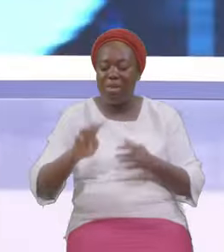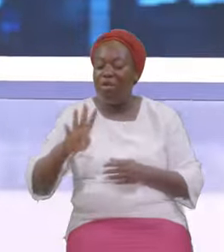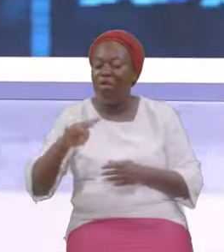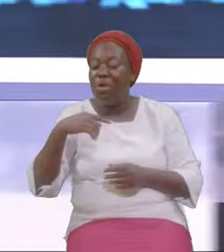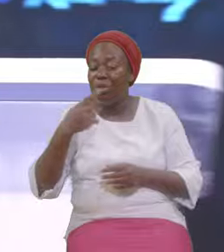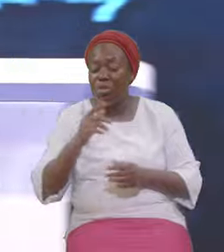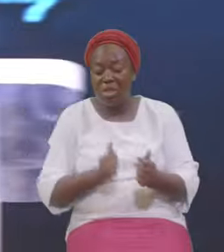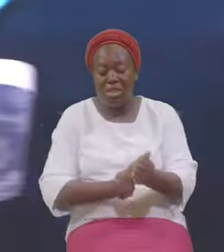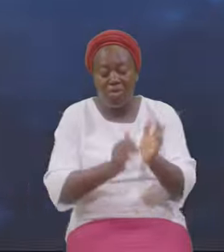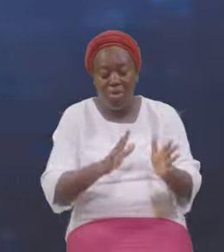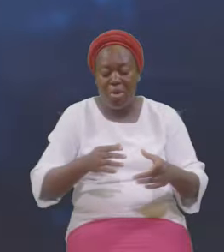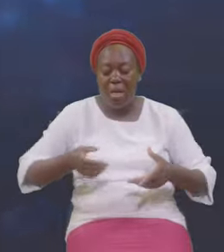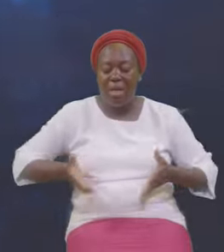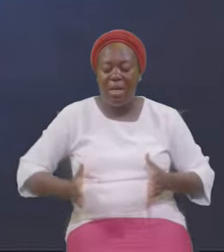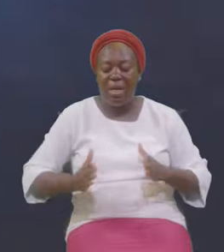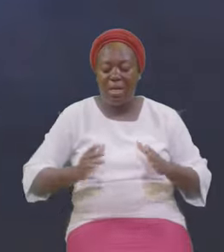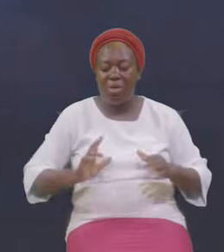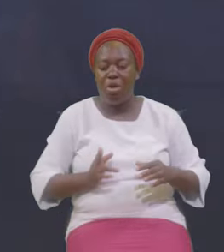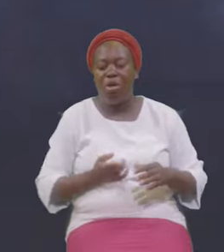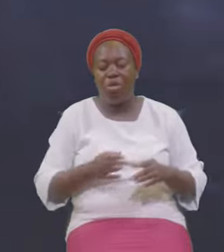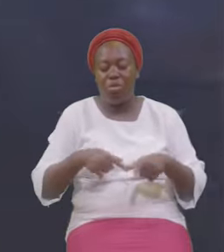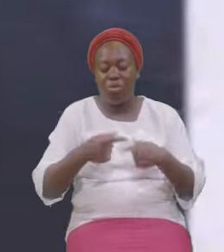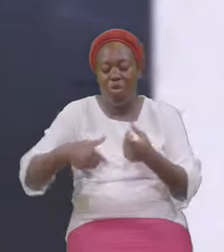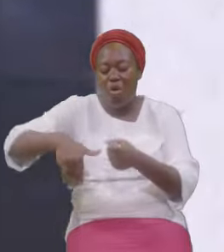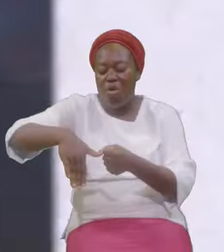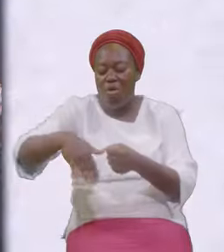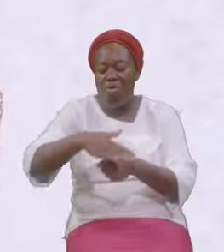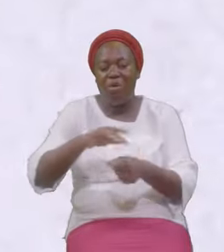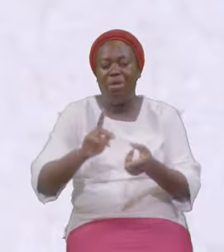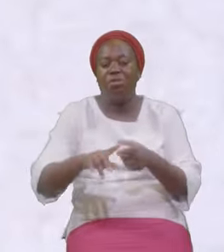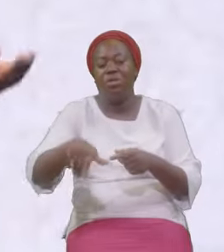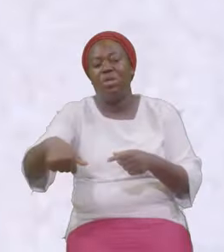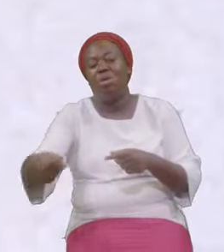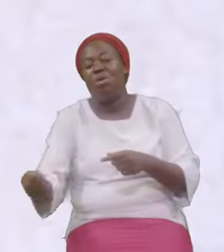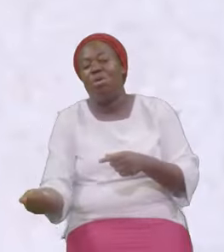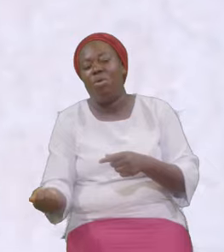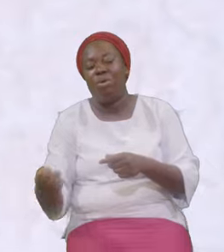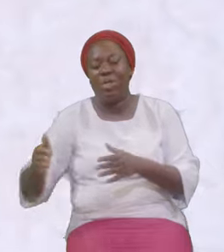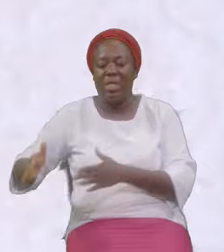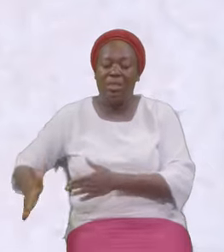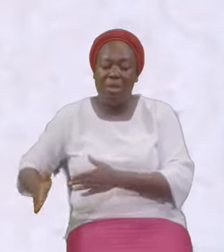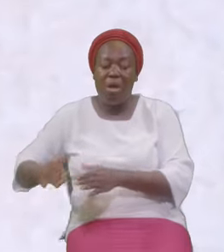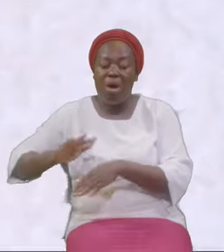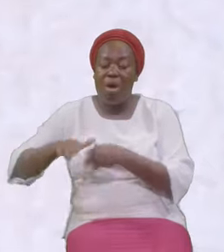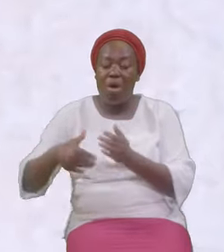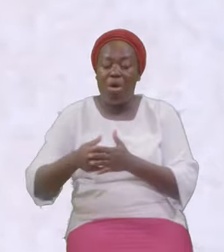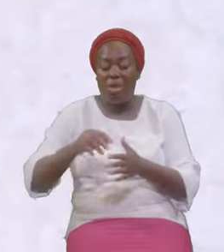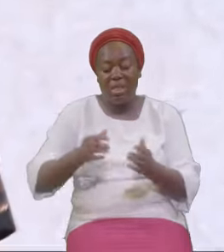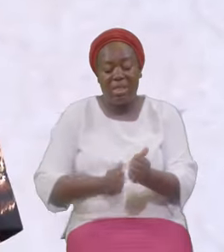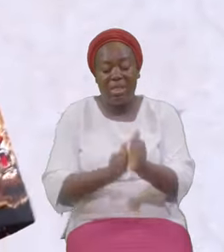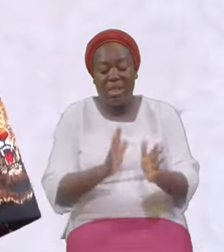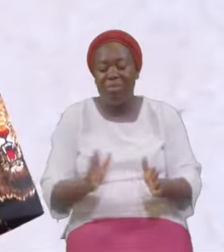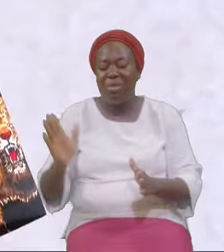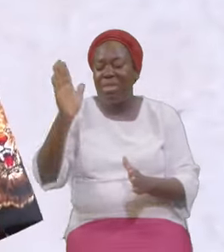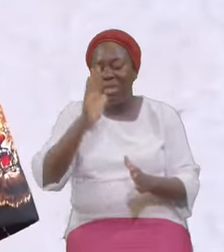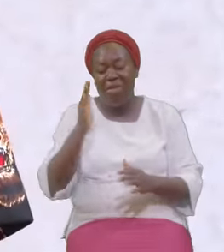pass over unto the other side. All those disciples never knew what Jesus knew,